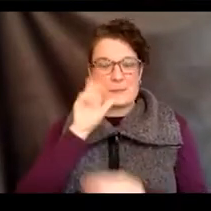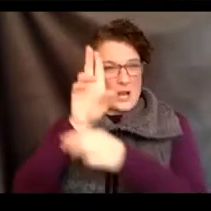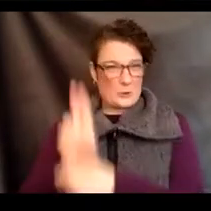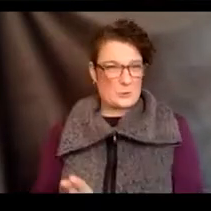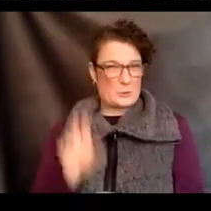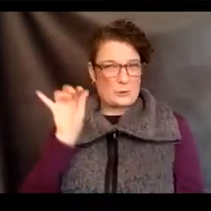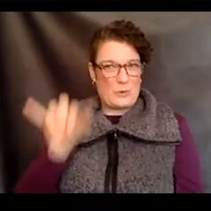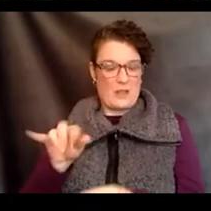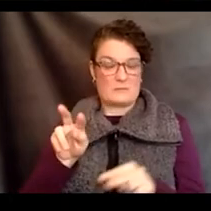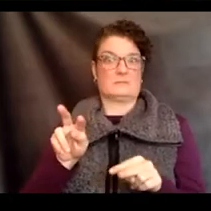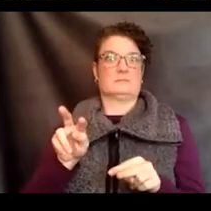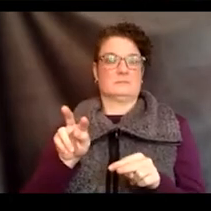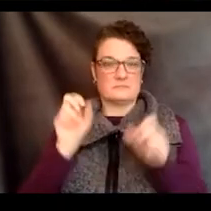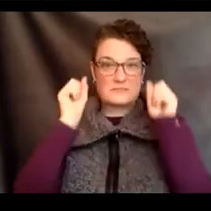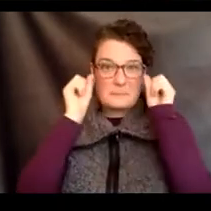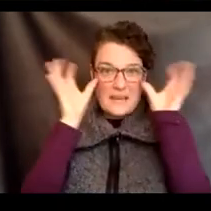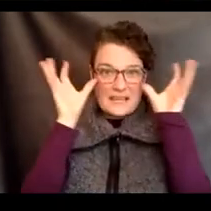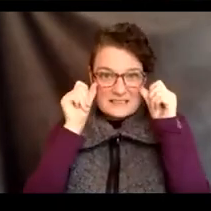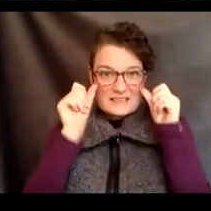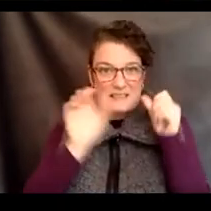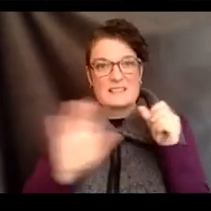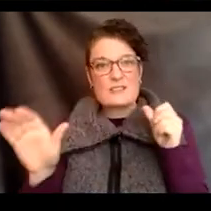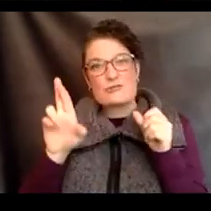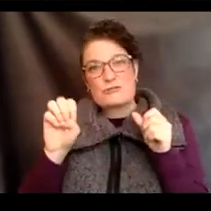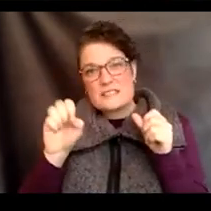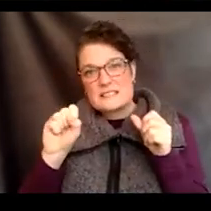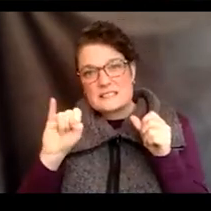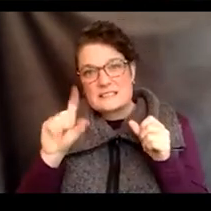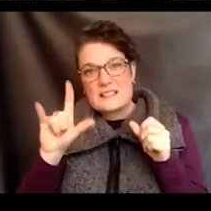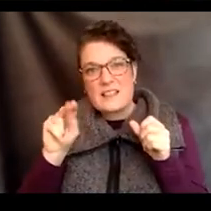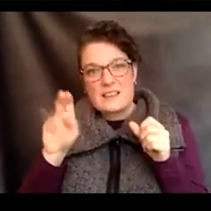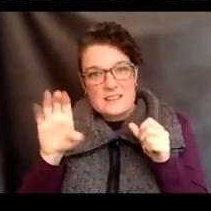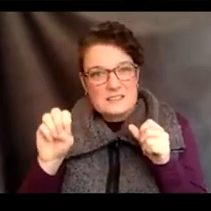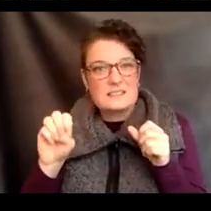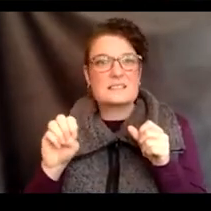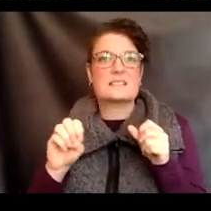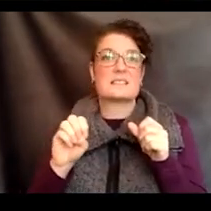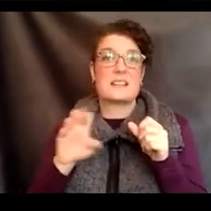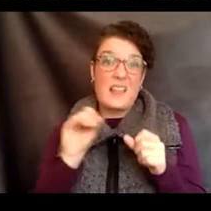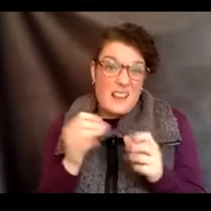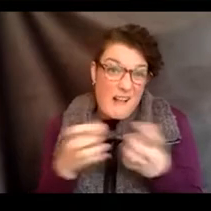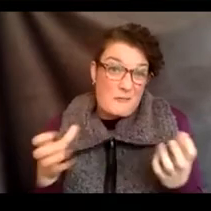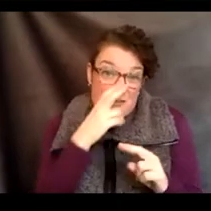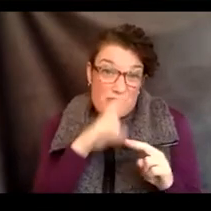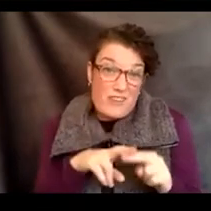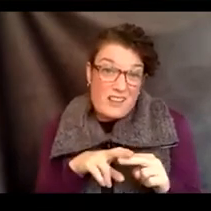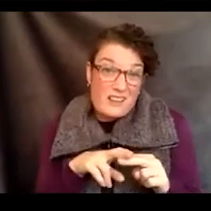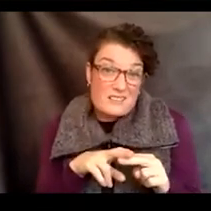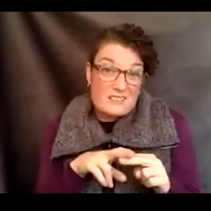was amazing to watch, and the resilience, and the fun that, you